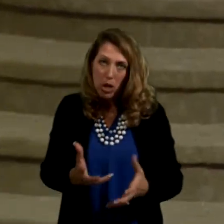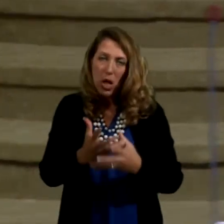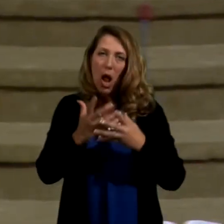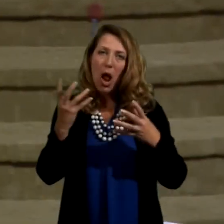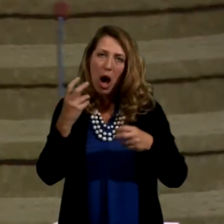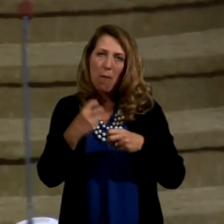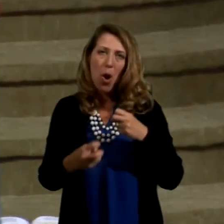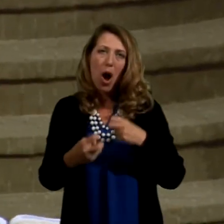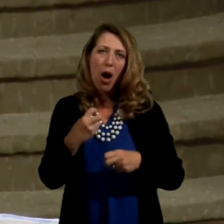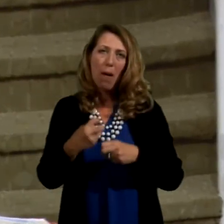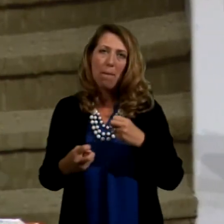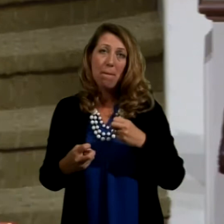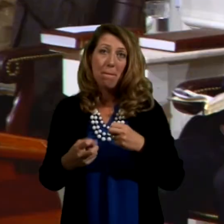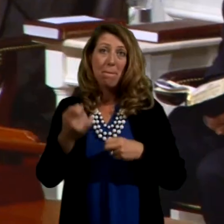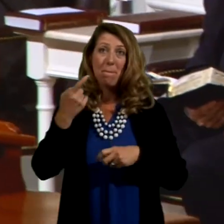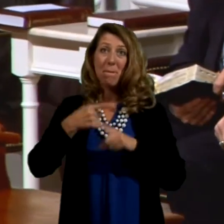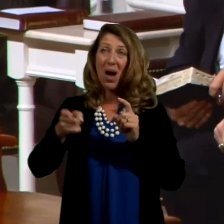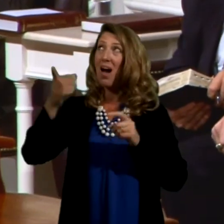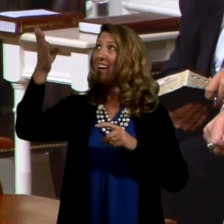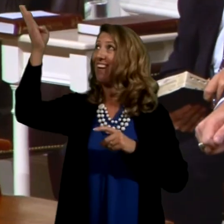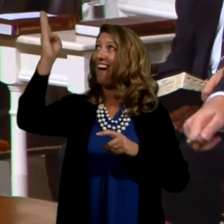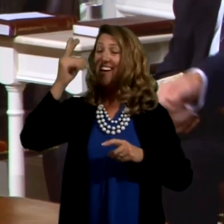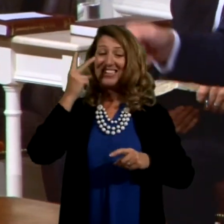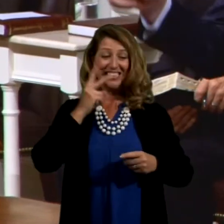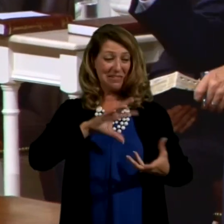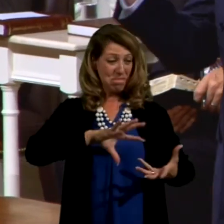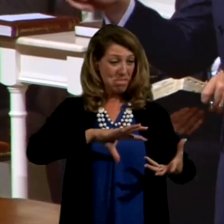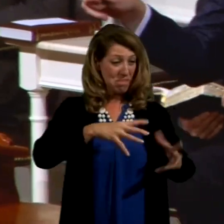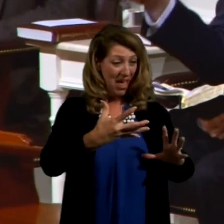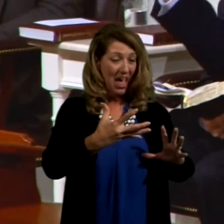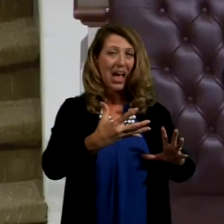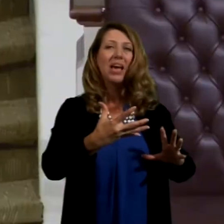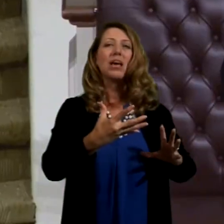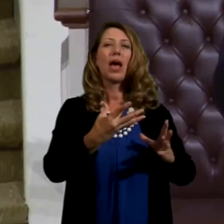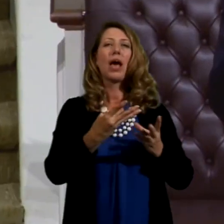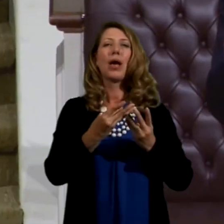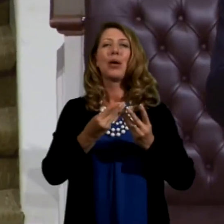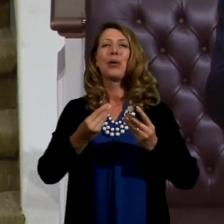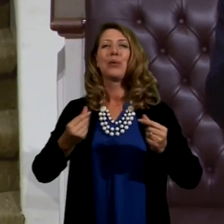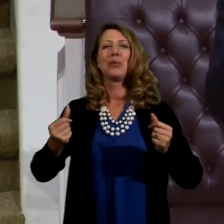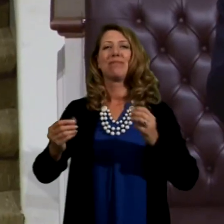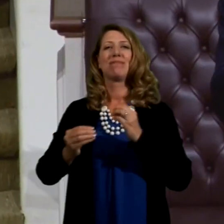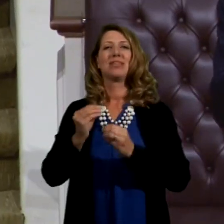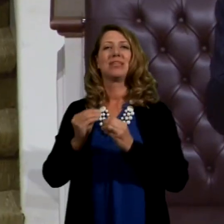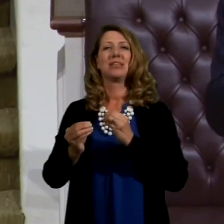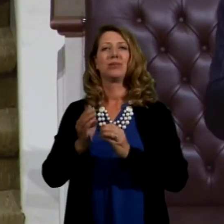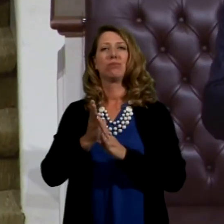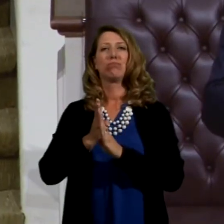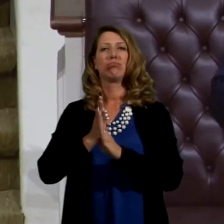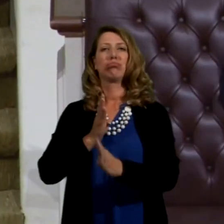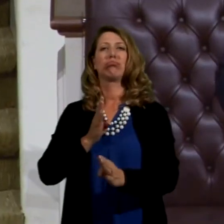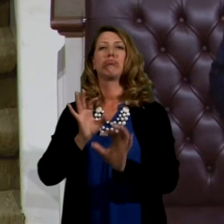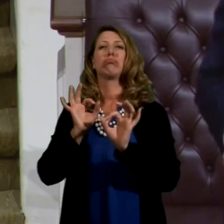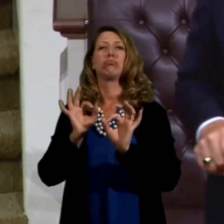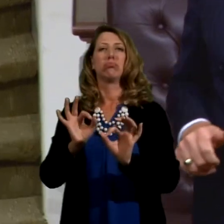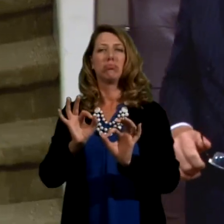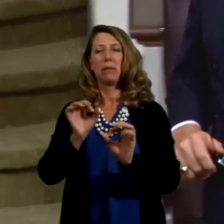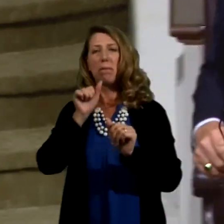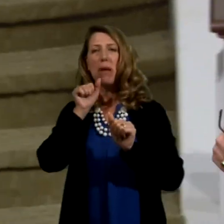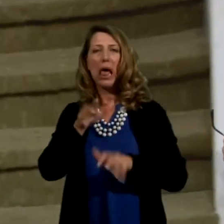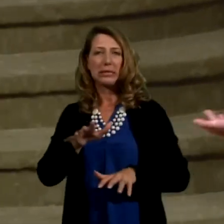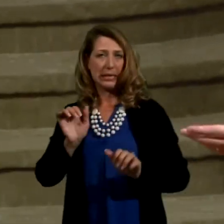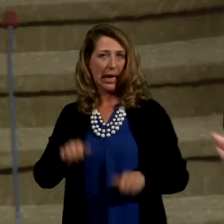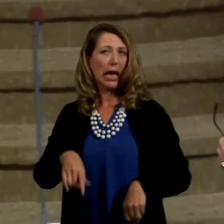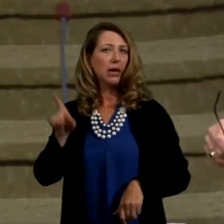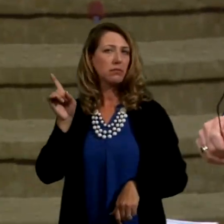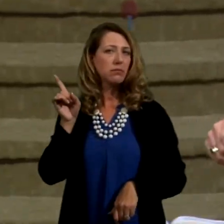can draw a straight line with a crooked stick. God can take the failures of man and still bring a lot of blessing in a